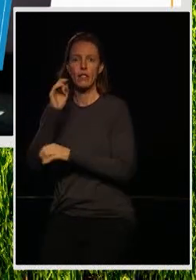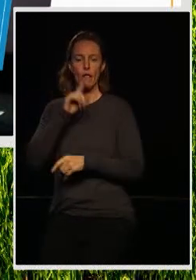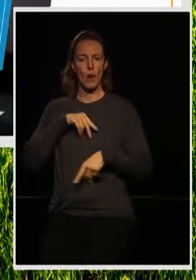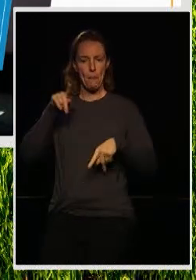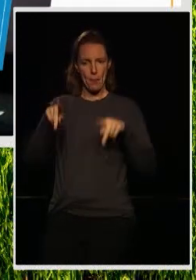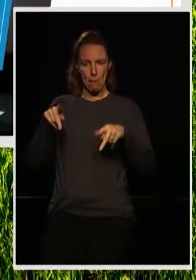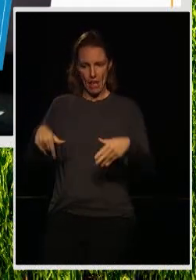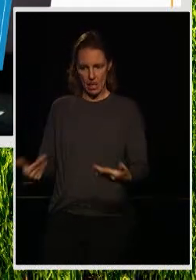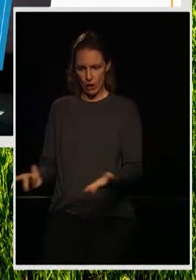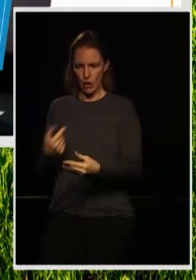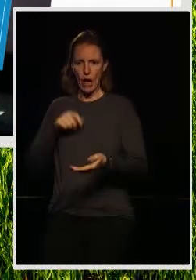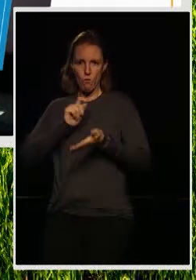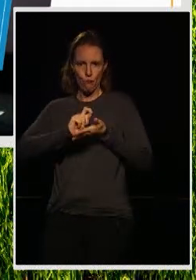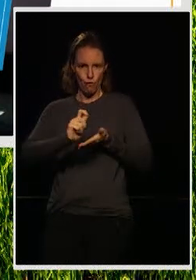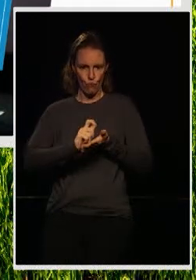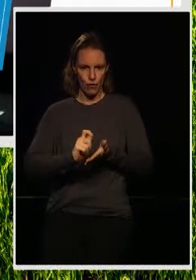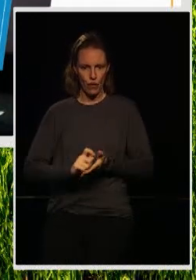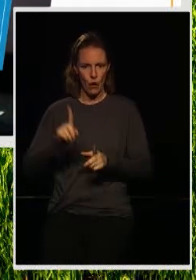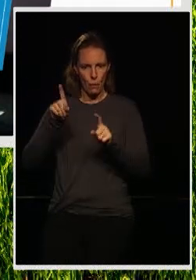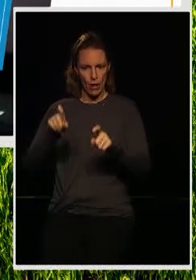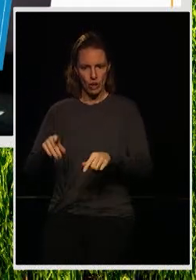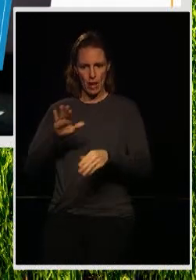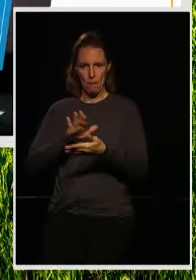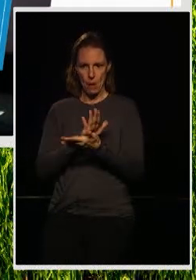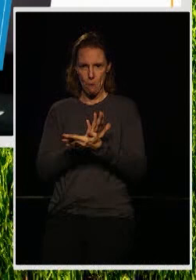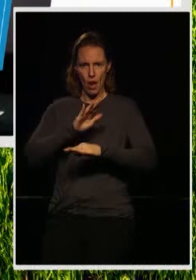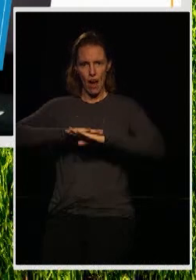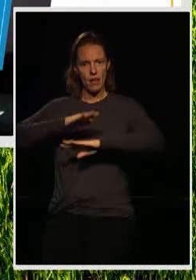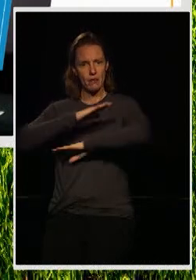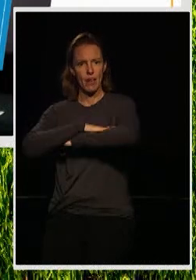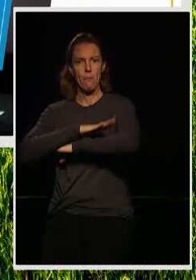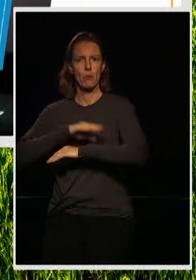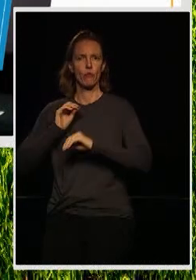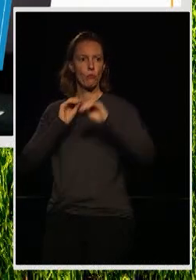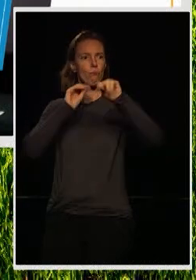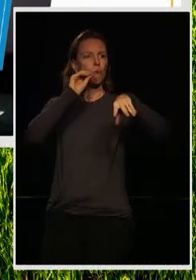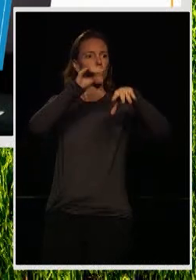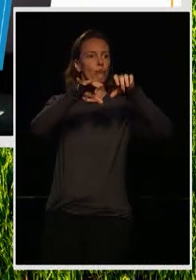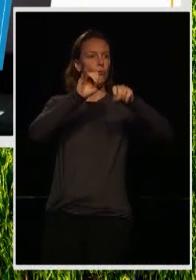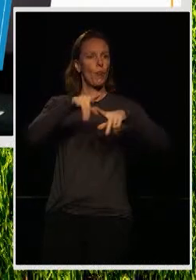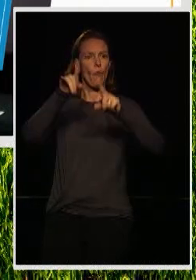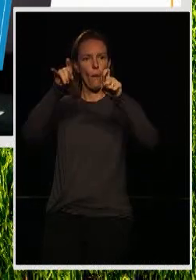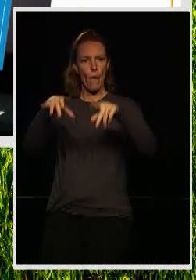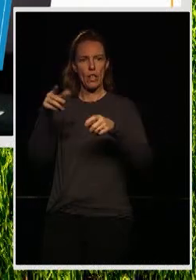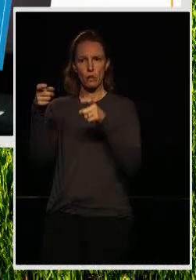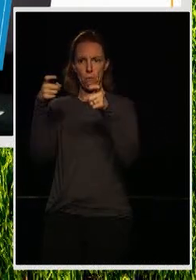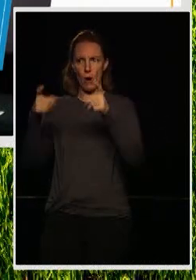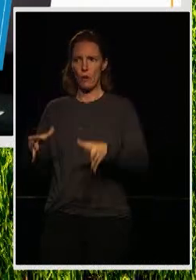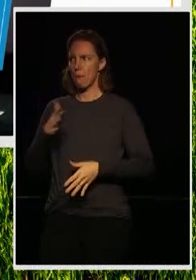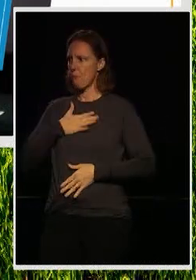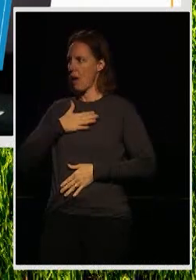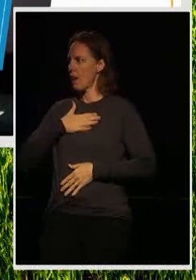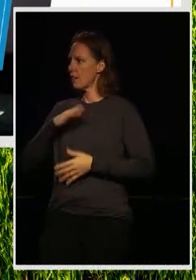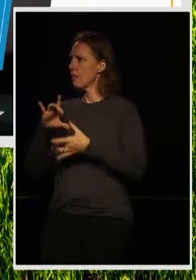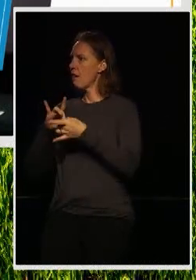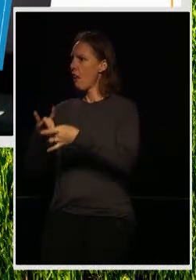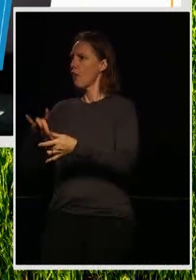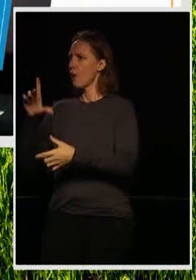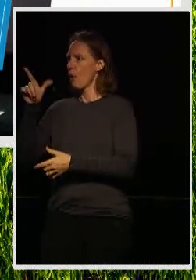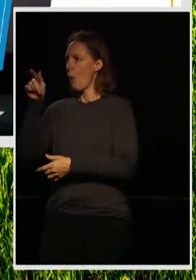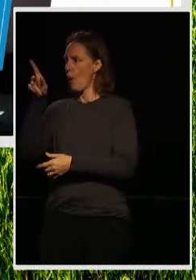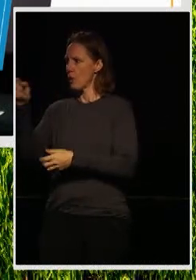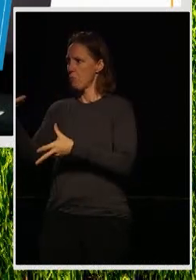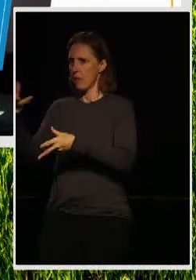person, you can write your questions on the paper on your tables and drop it off at the question moderator's table. My colleague Lauren's going to be taking those